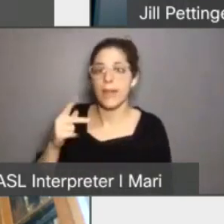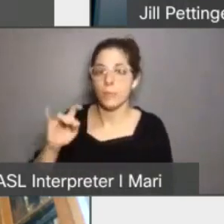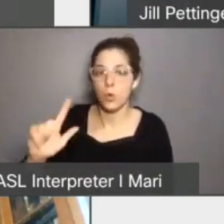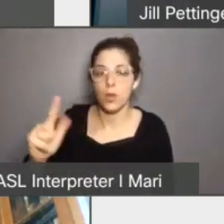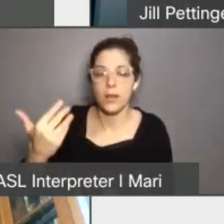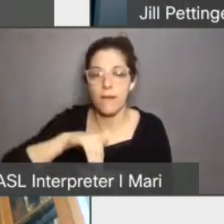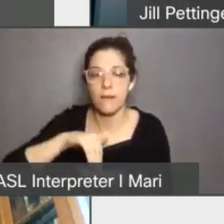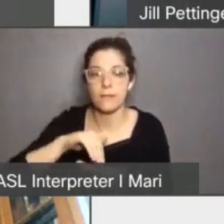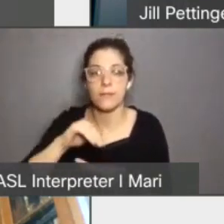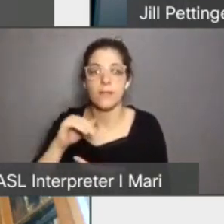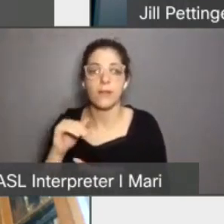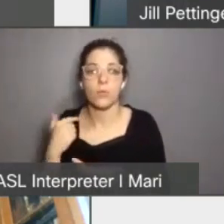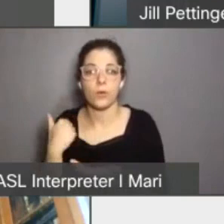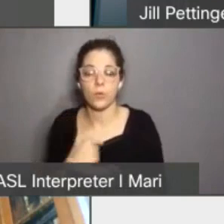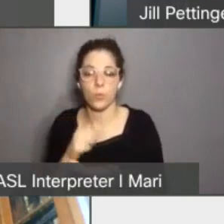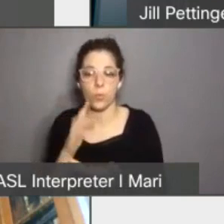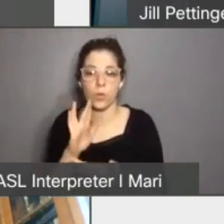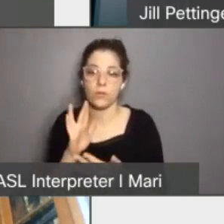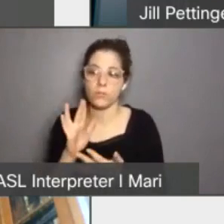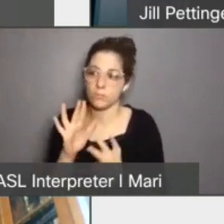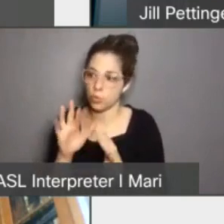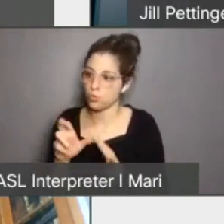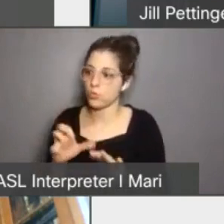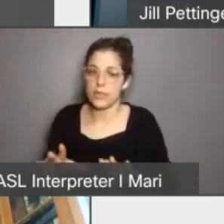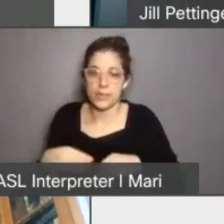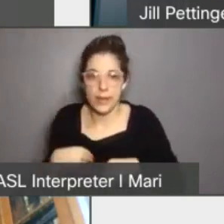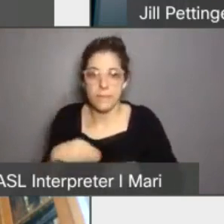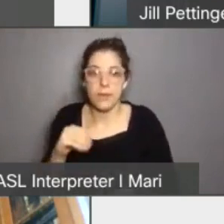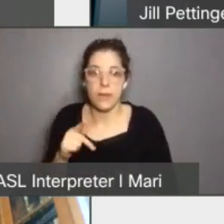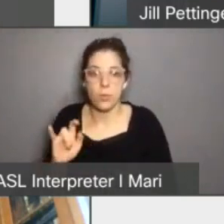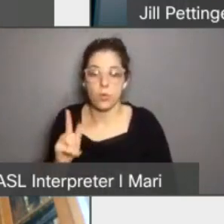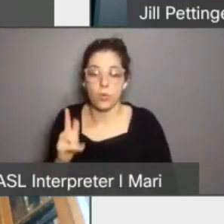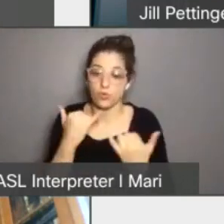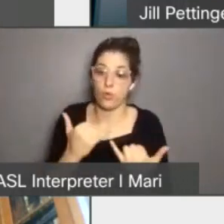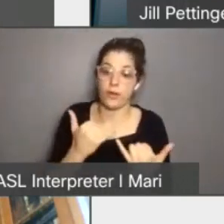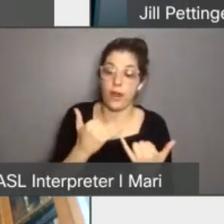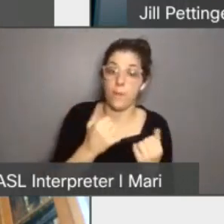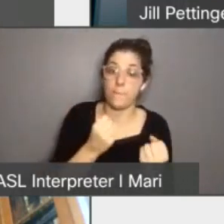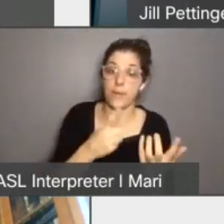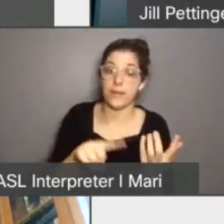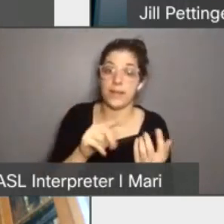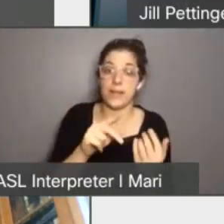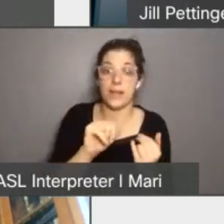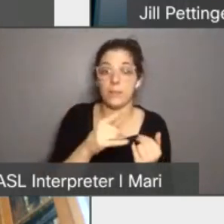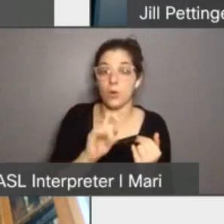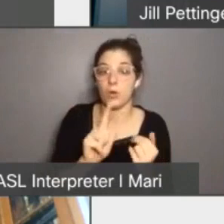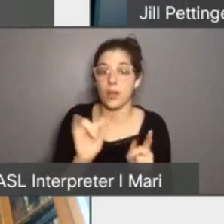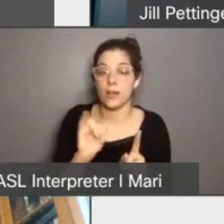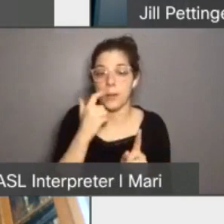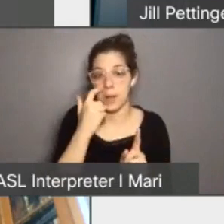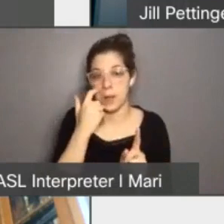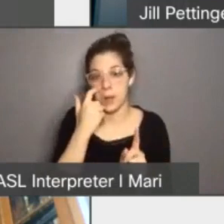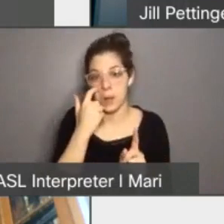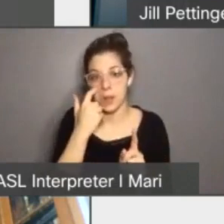almost like a campaign, like we are going to reclaim April. Because right now, according to many, April's been like, no pun intended,